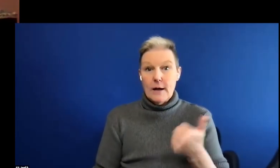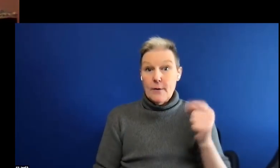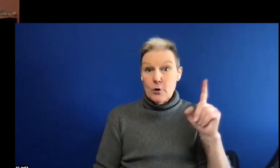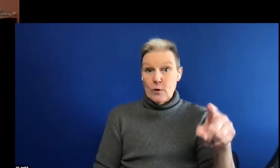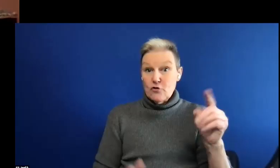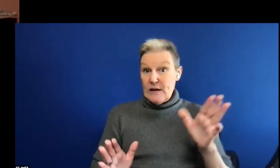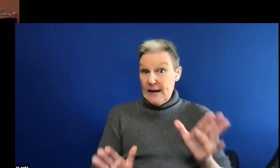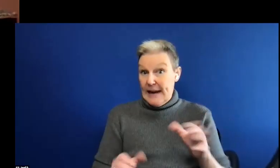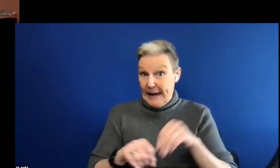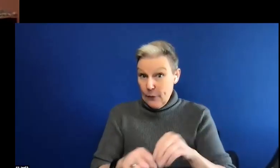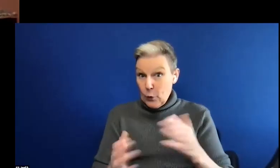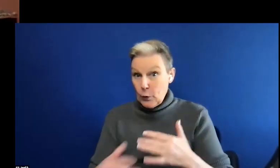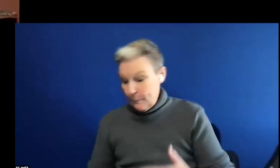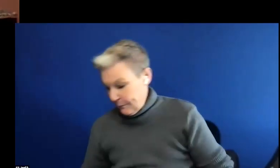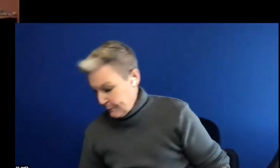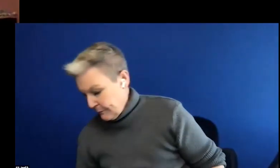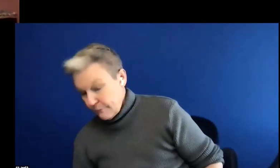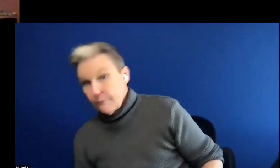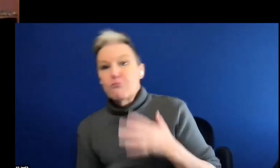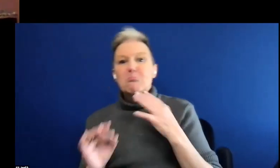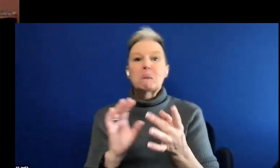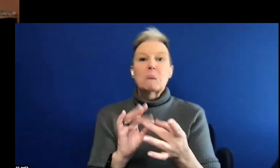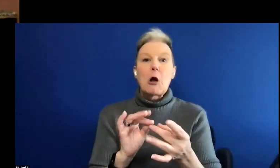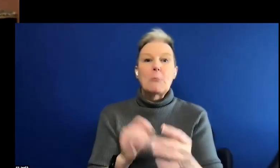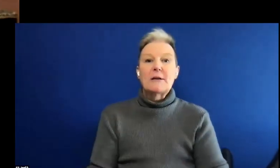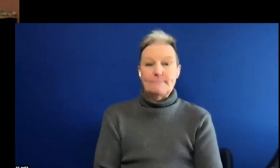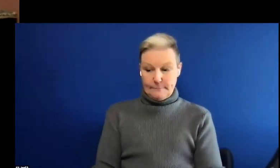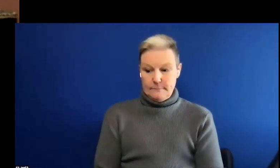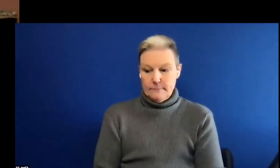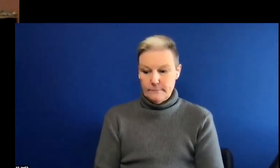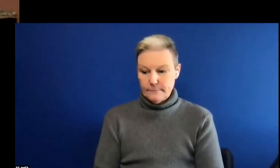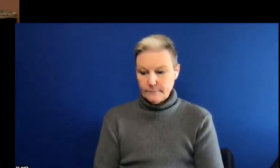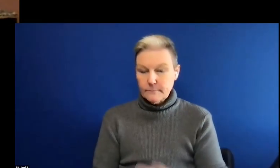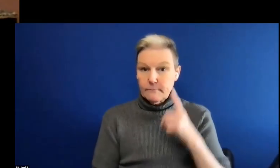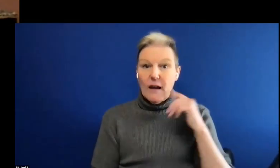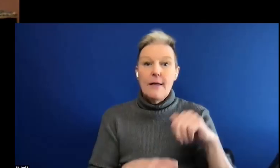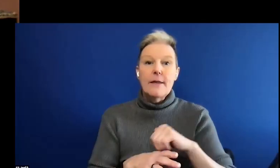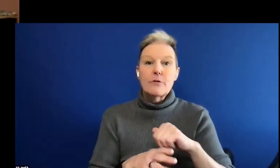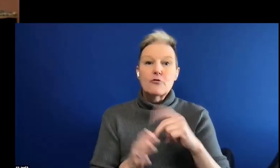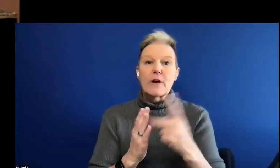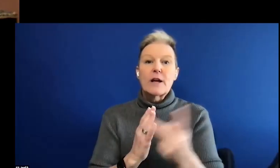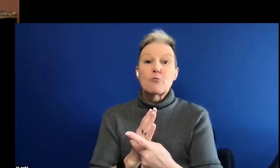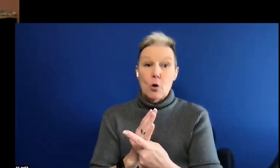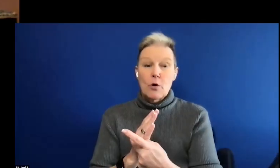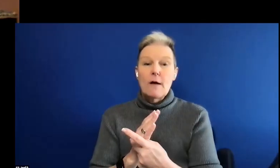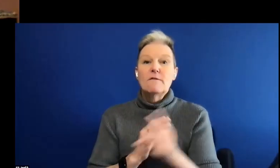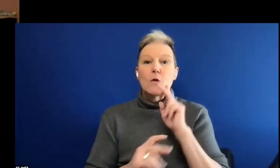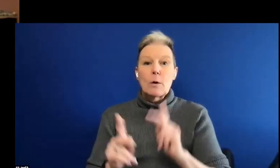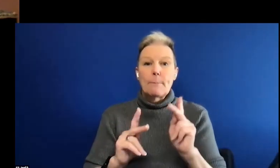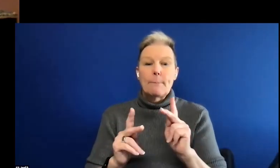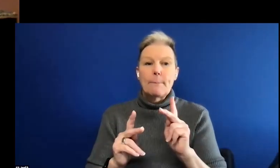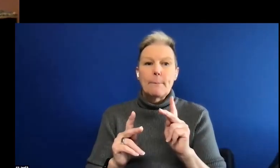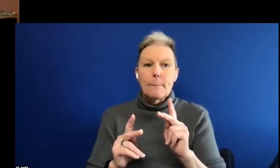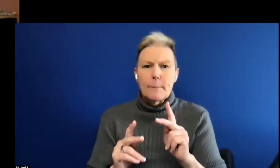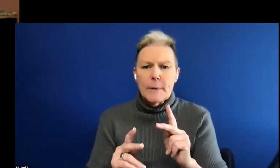room? A comment, if I may. I think the training program for people, I'm Jan Triplett,